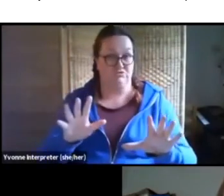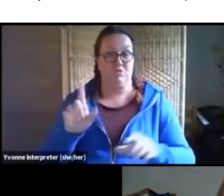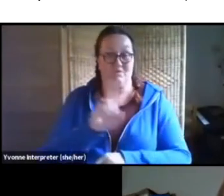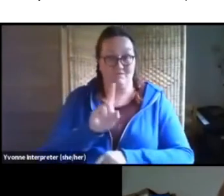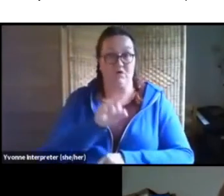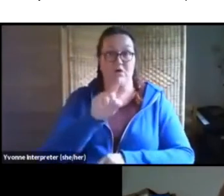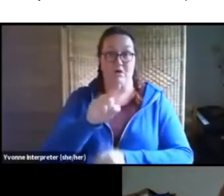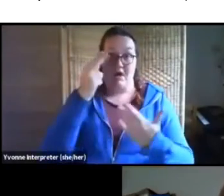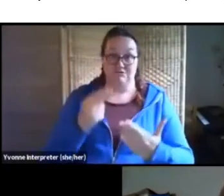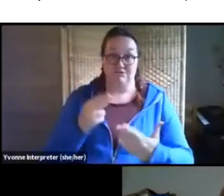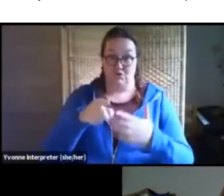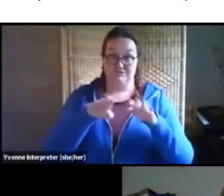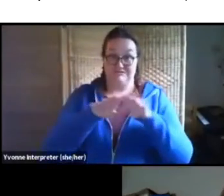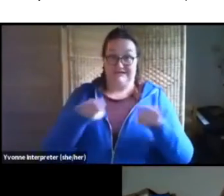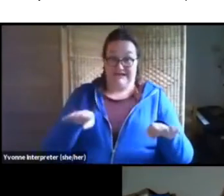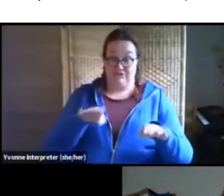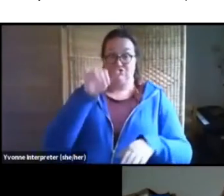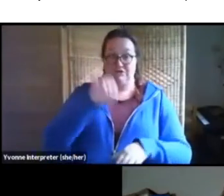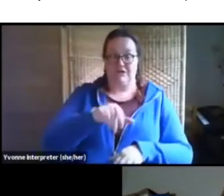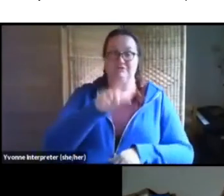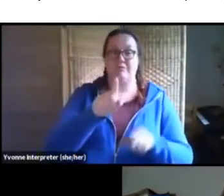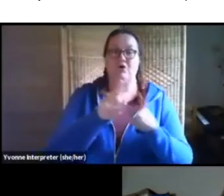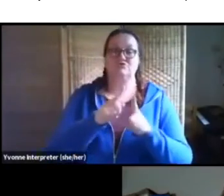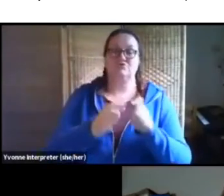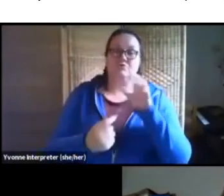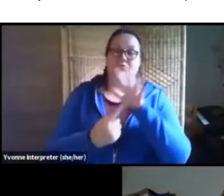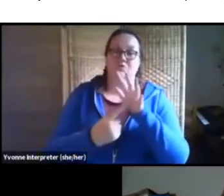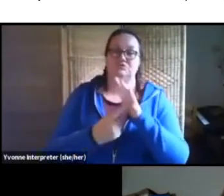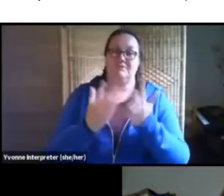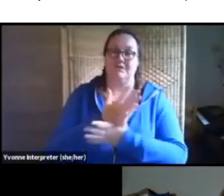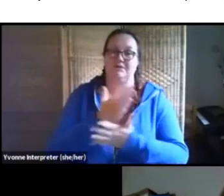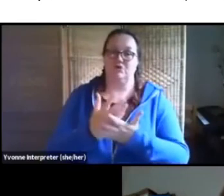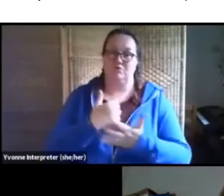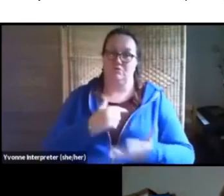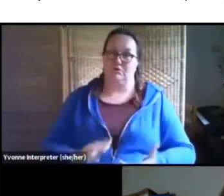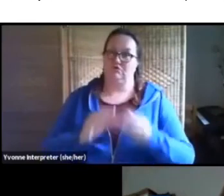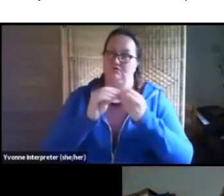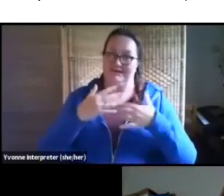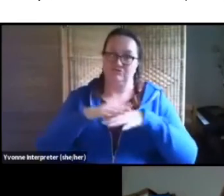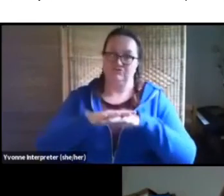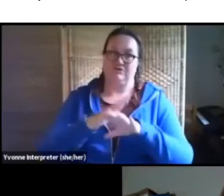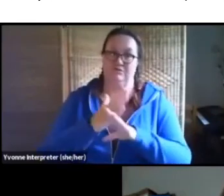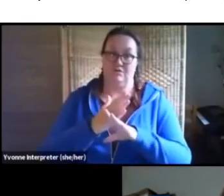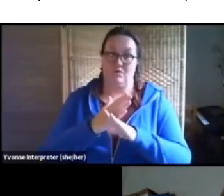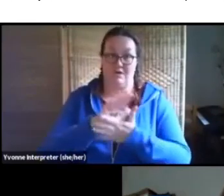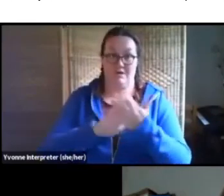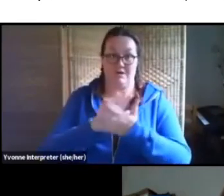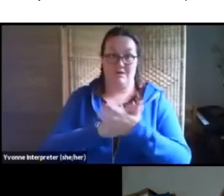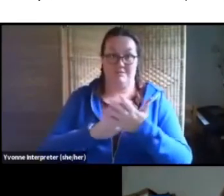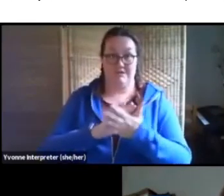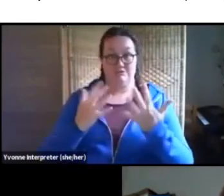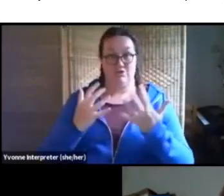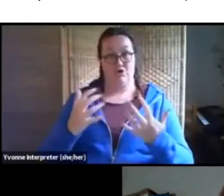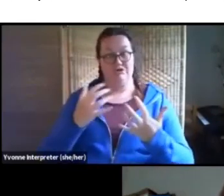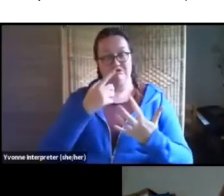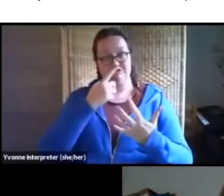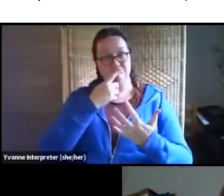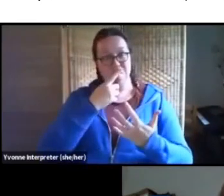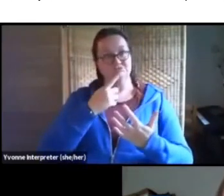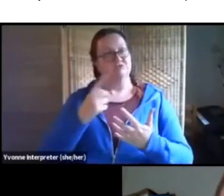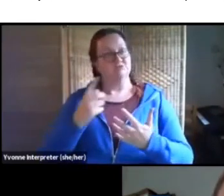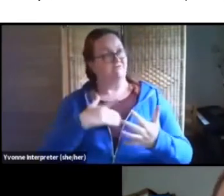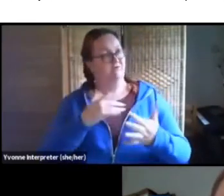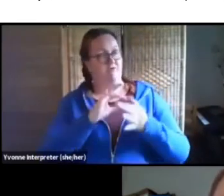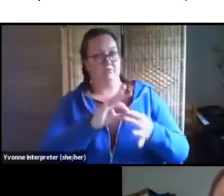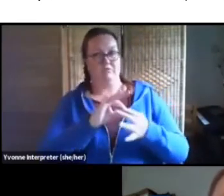But it's important as well to make sure if you're creating integrated work, that then the audience is reflective of that. So we would